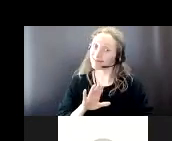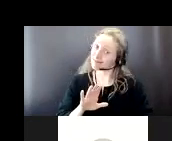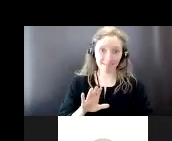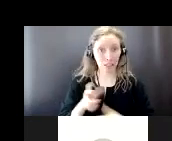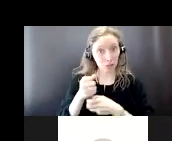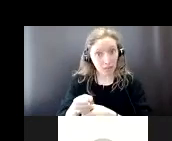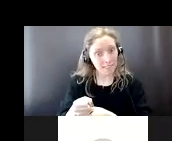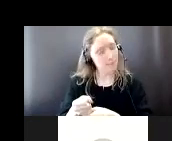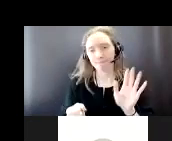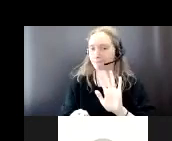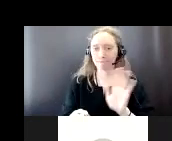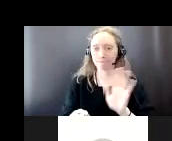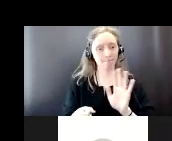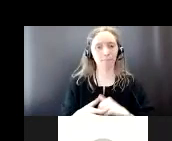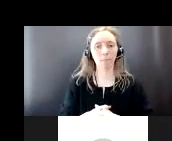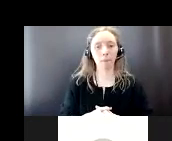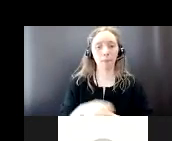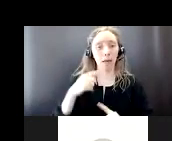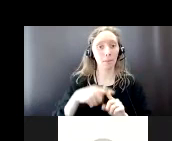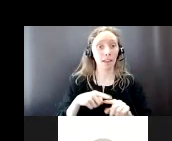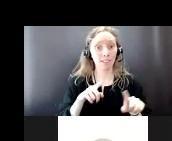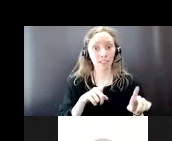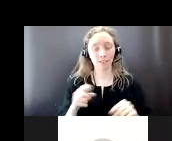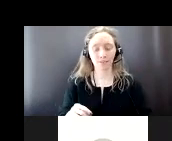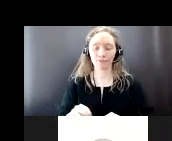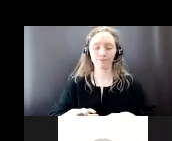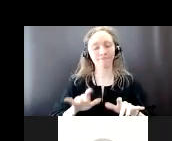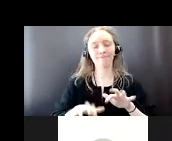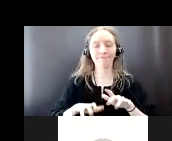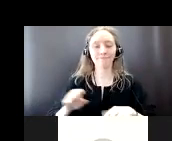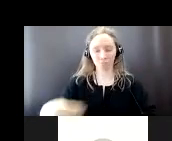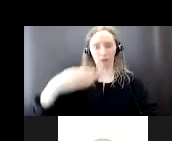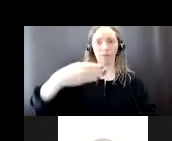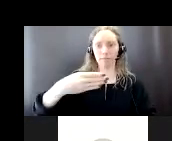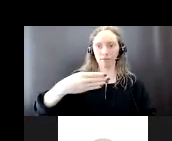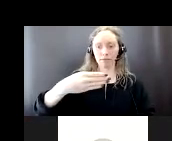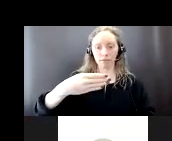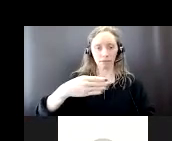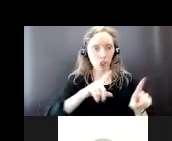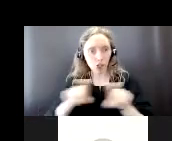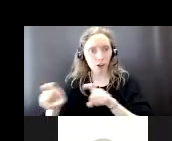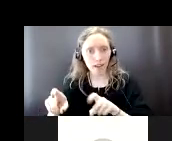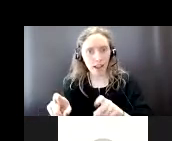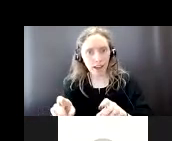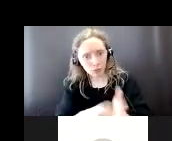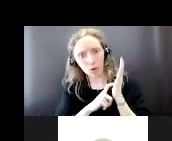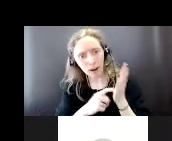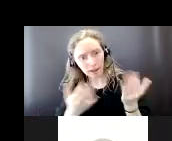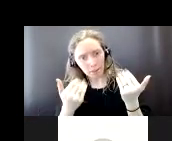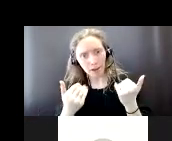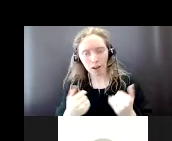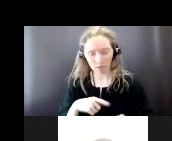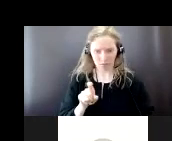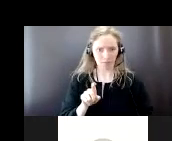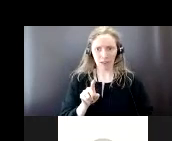So just be mindful of pop-ups. If you're not, if you can't get rid of that pop-up, you can always just shut your computer down